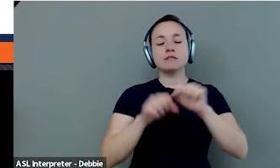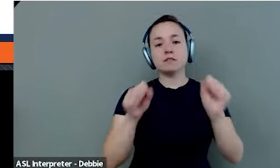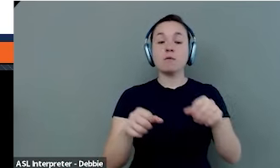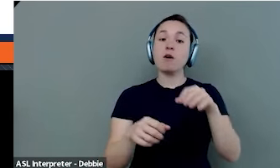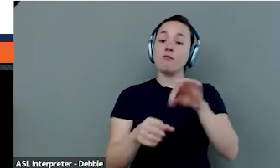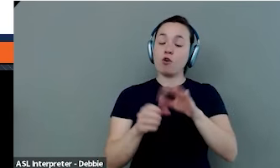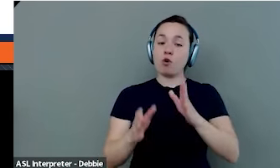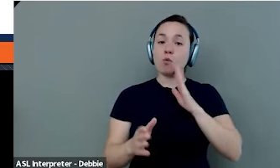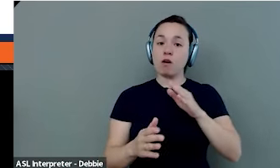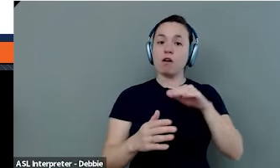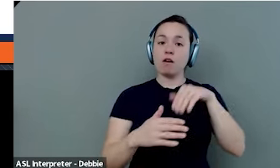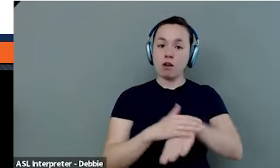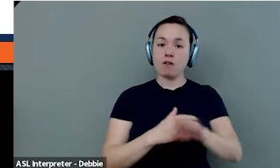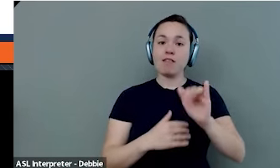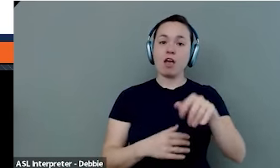at